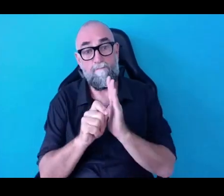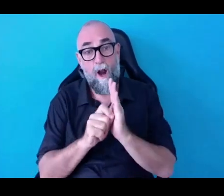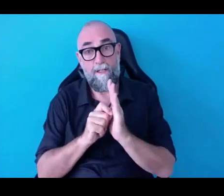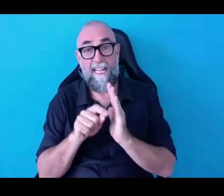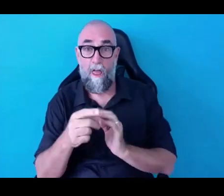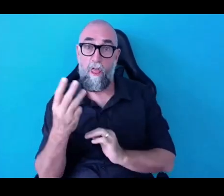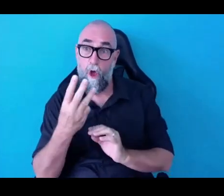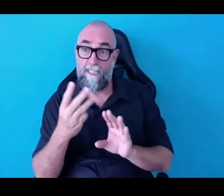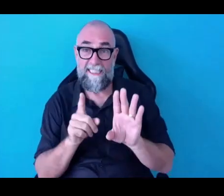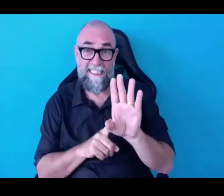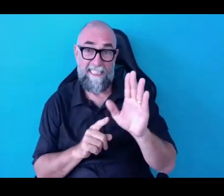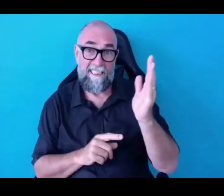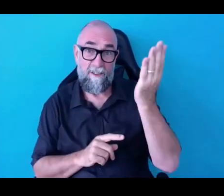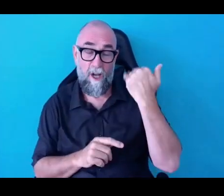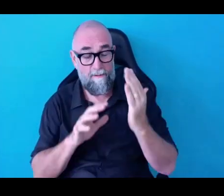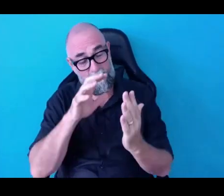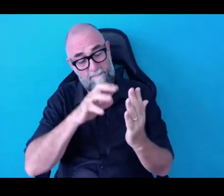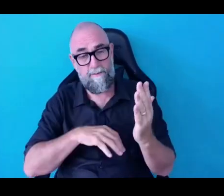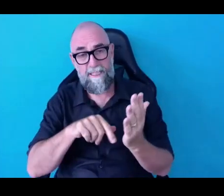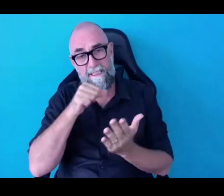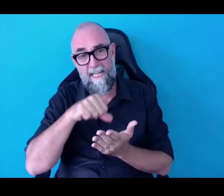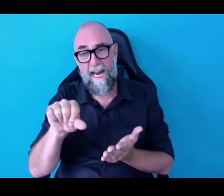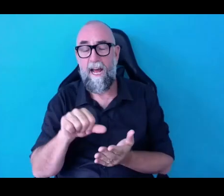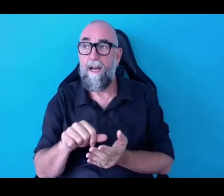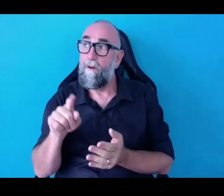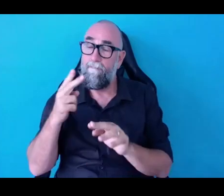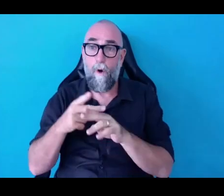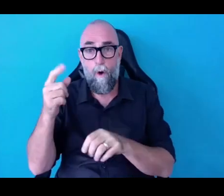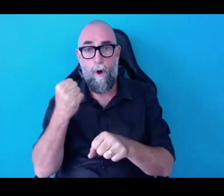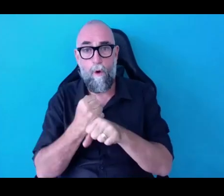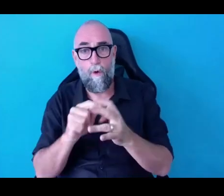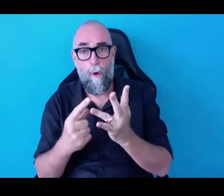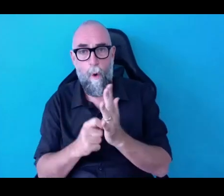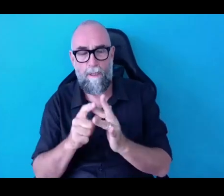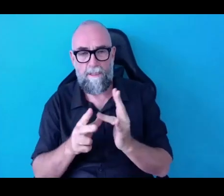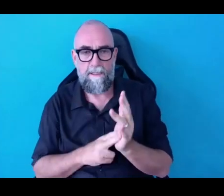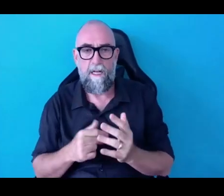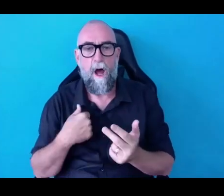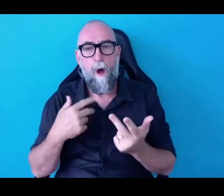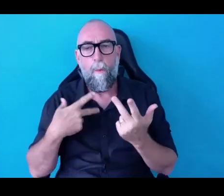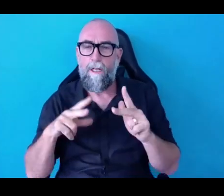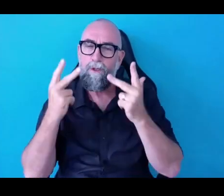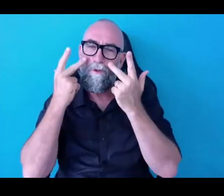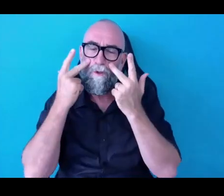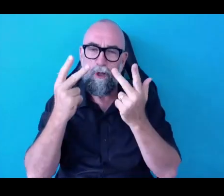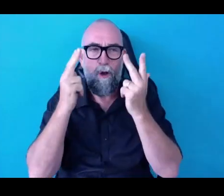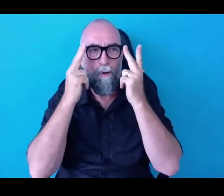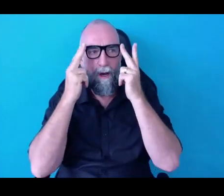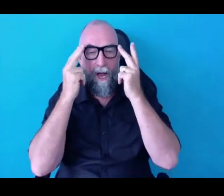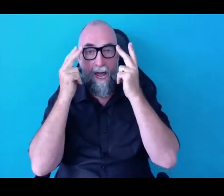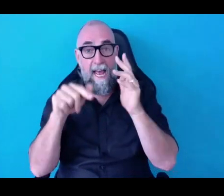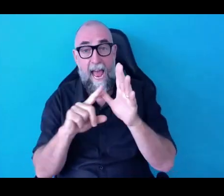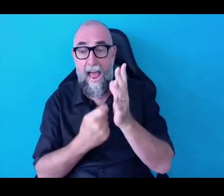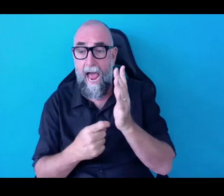on. But I chose to share this letter in this forum to demonstrate how powerful art actually can be. It has the ability